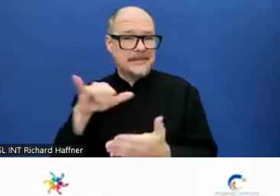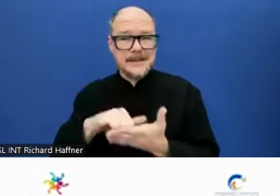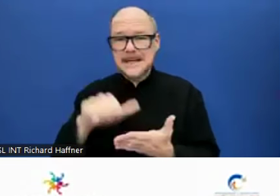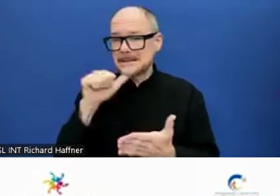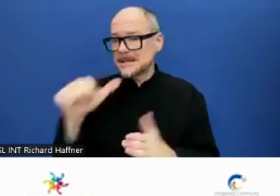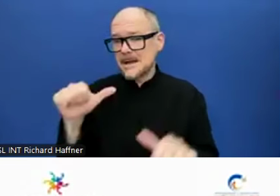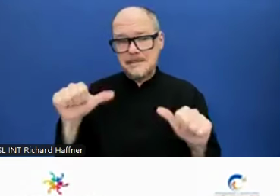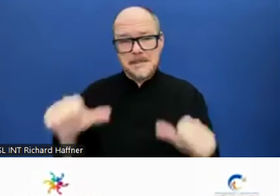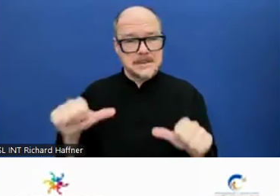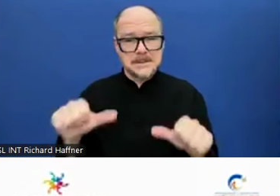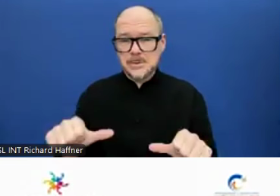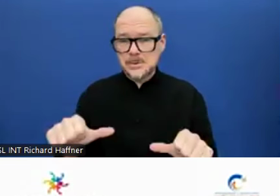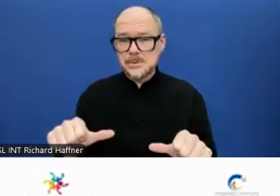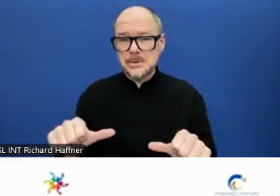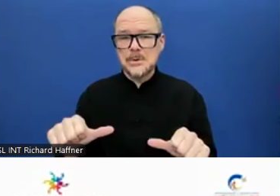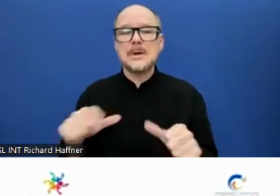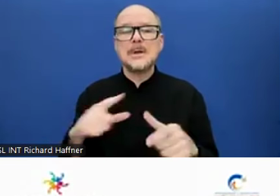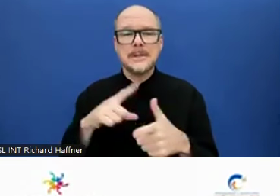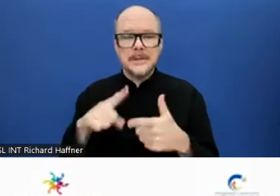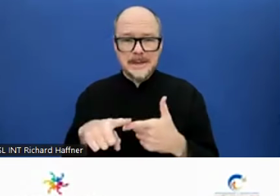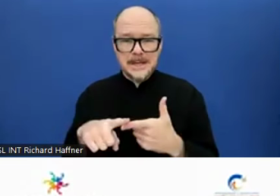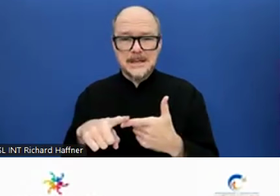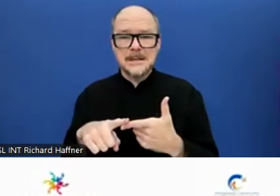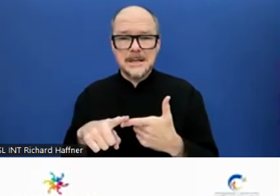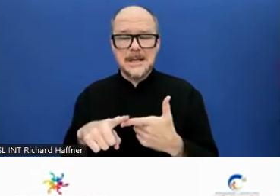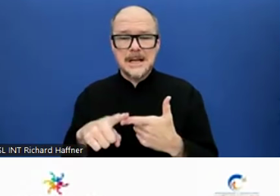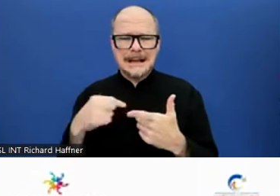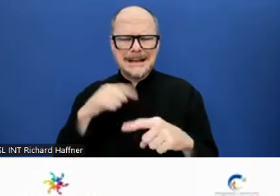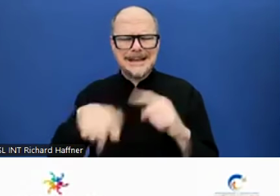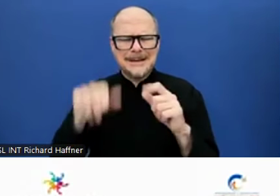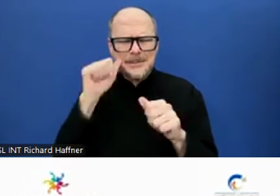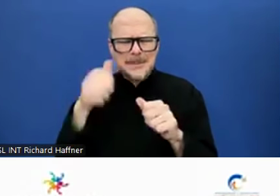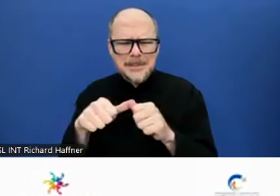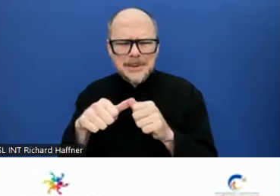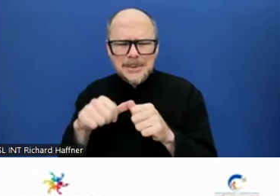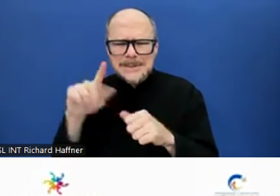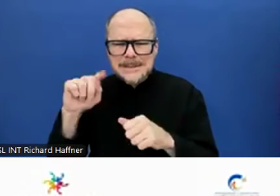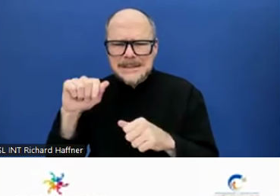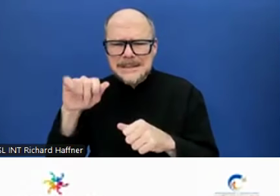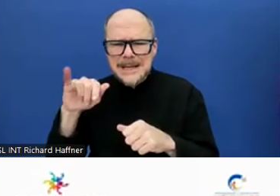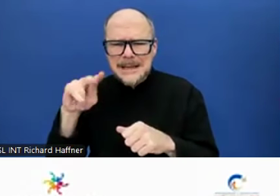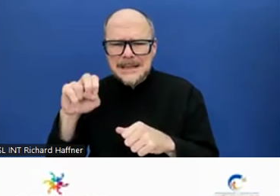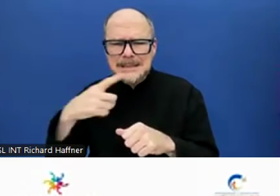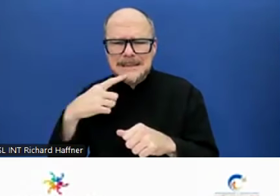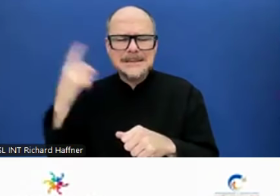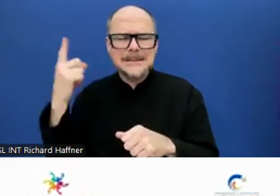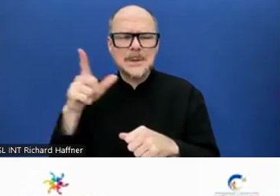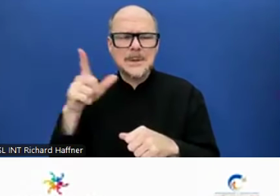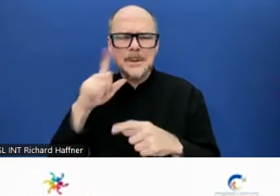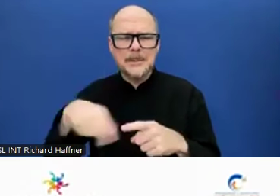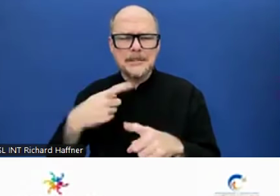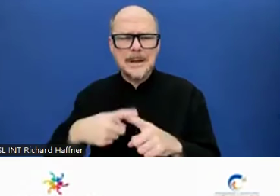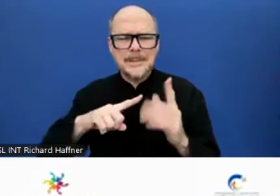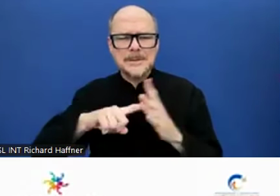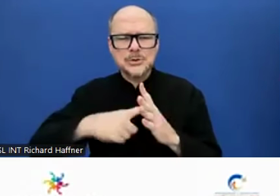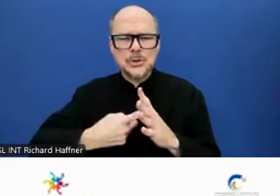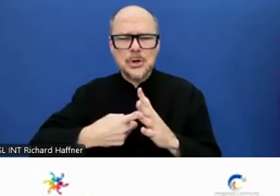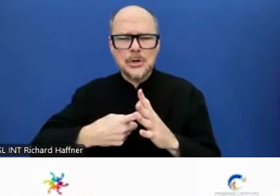possible, then I can't remember if it was Tylene or who said it in terms of the starting